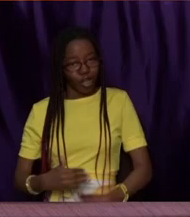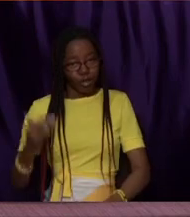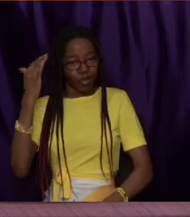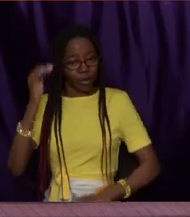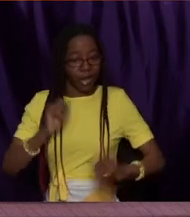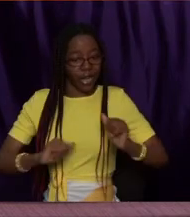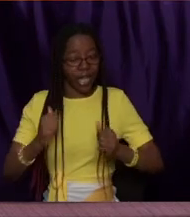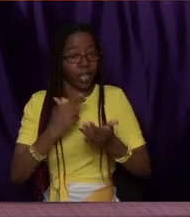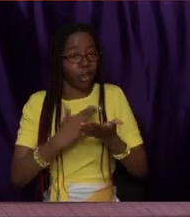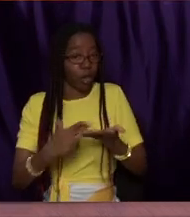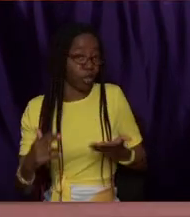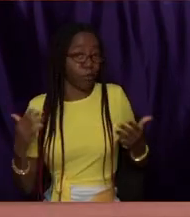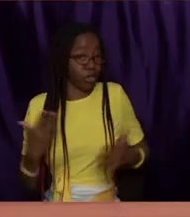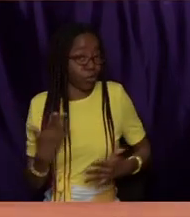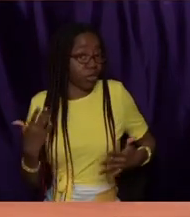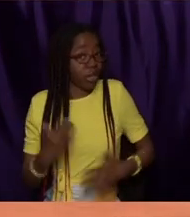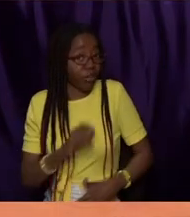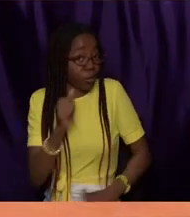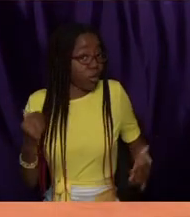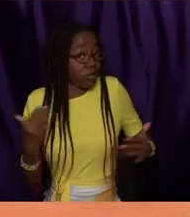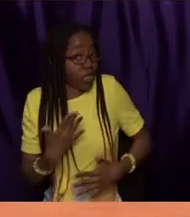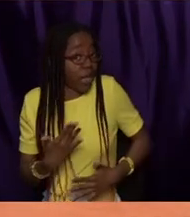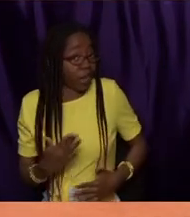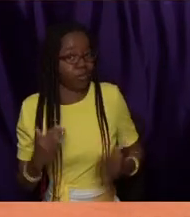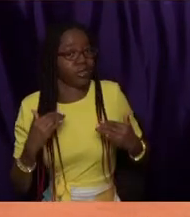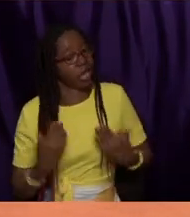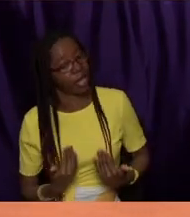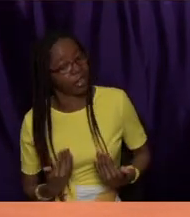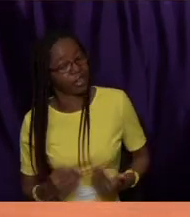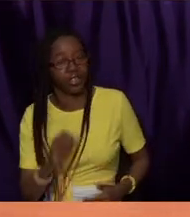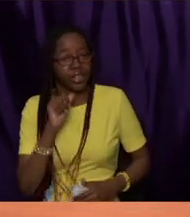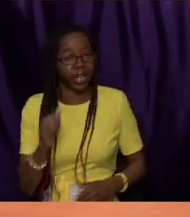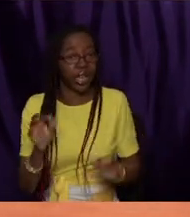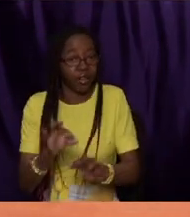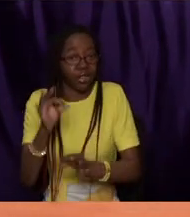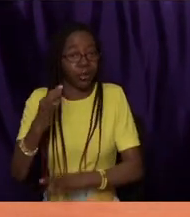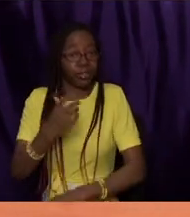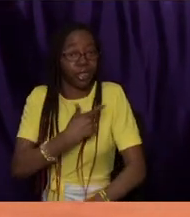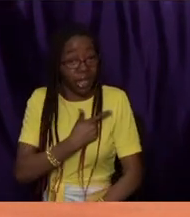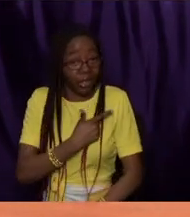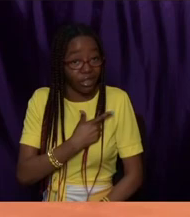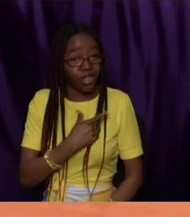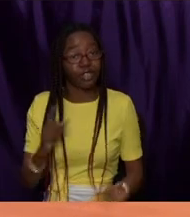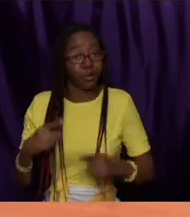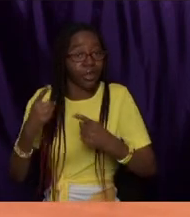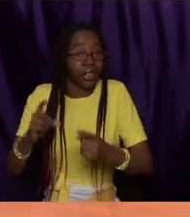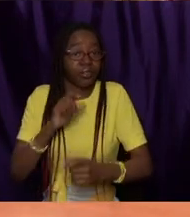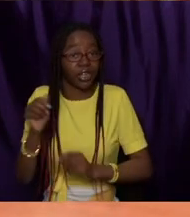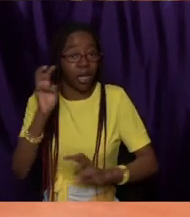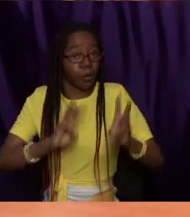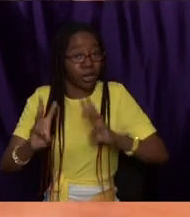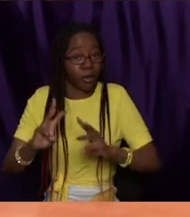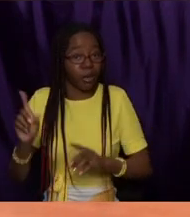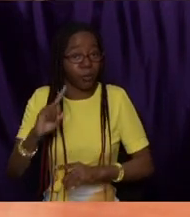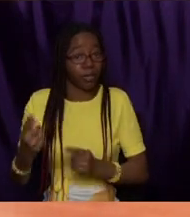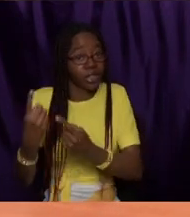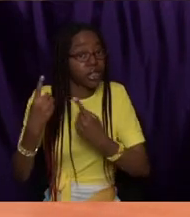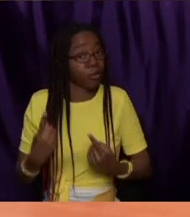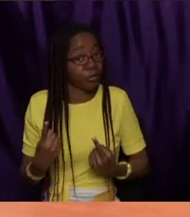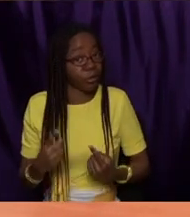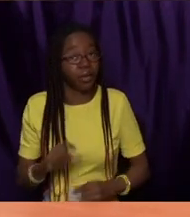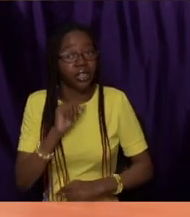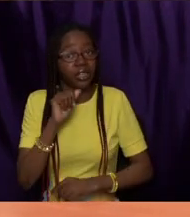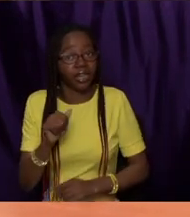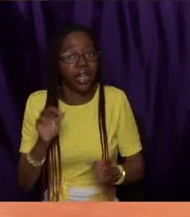act holy, but you scared. If you wasn't scared, you tithe. If you didn't have a spirit of lack, you'd give and not worry about where it's coming from. If you didn't